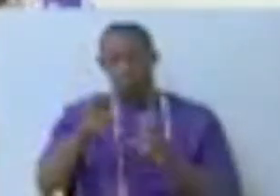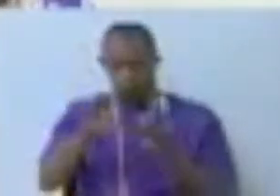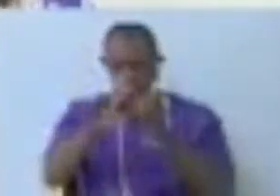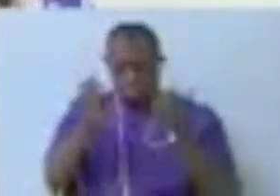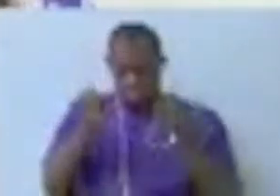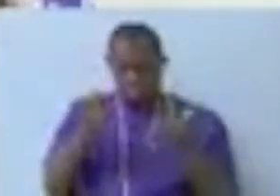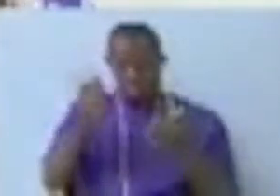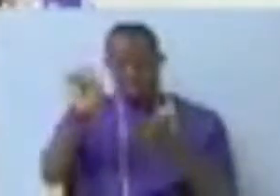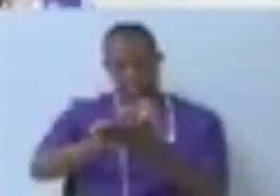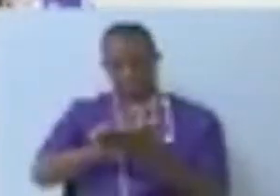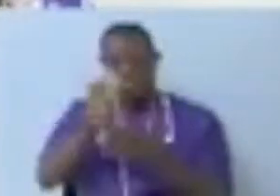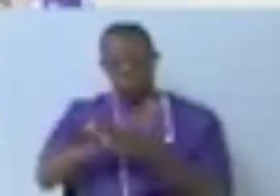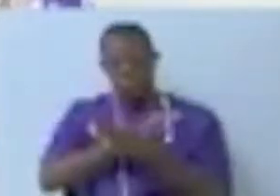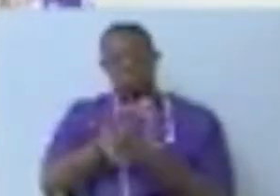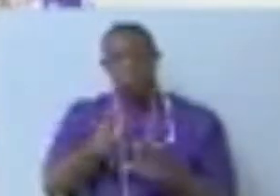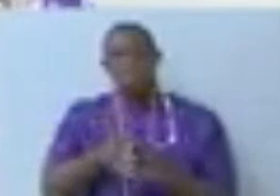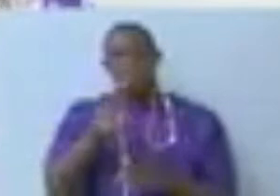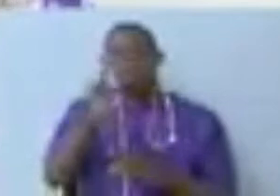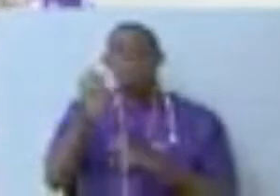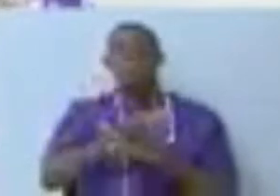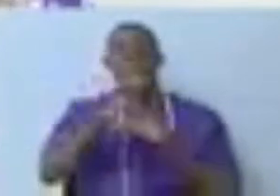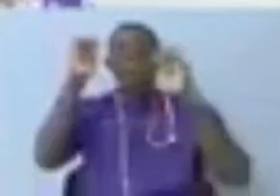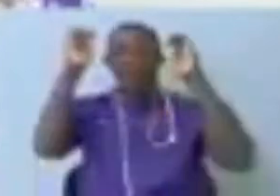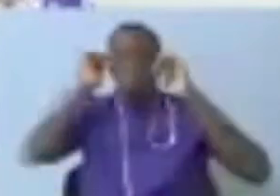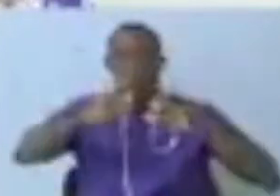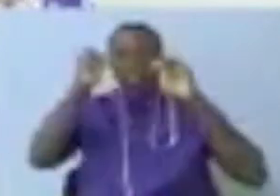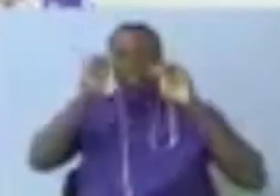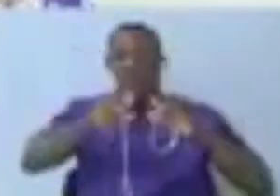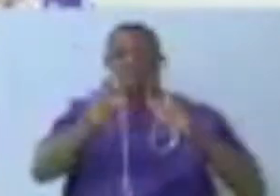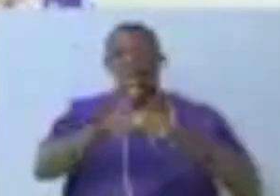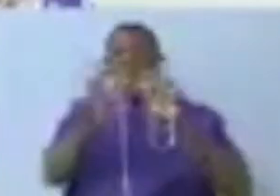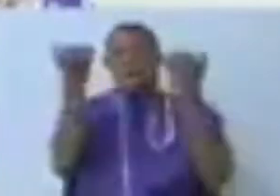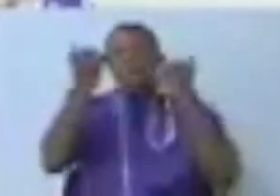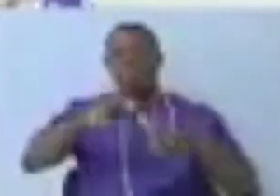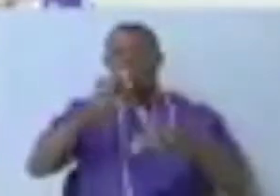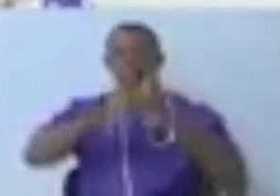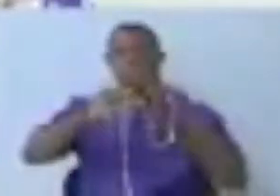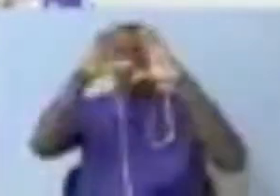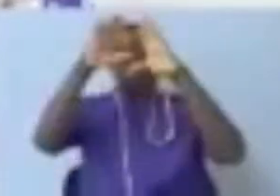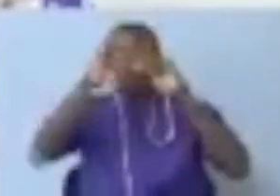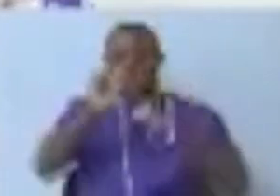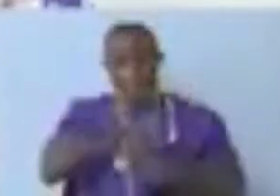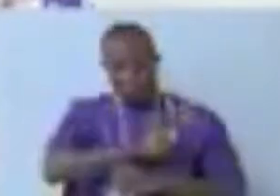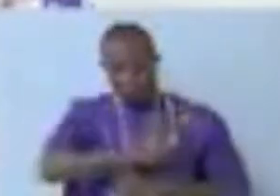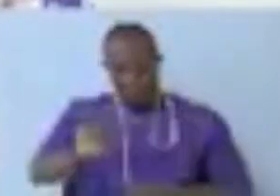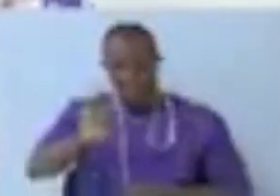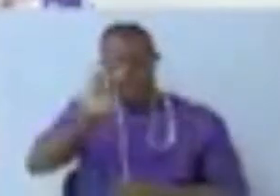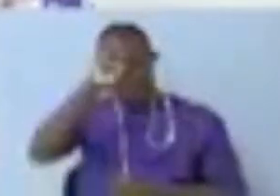These were meetings held in the office of the Vice President.